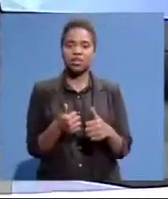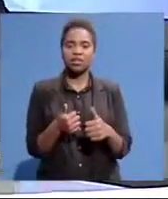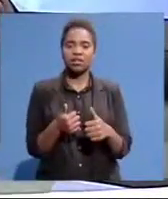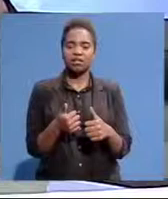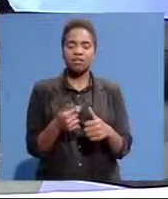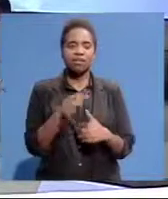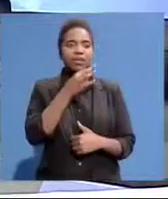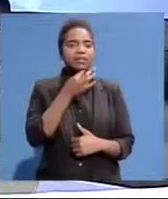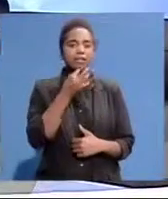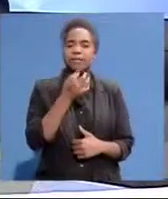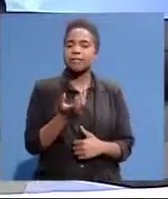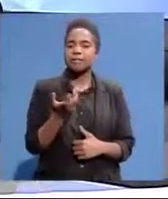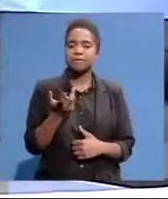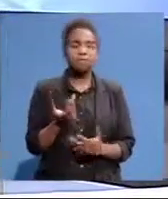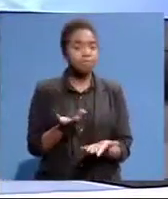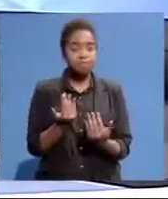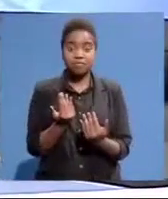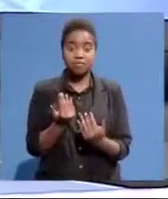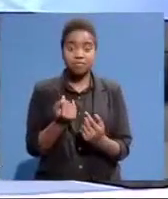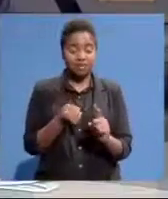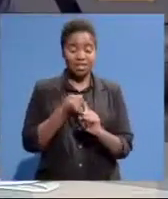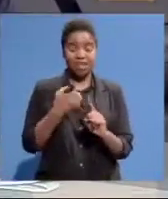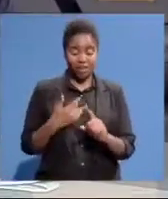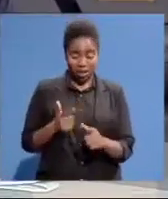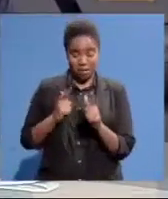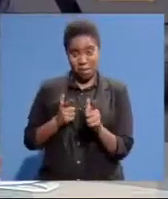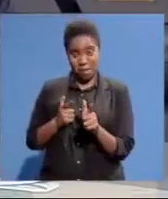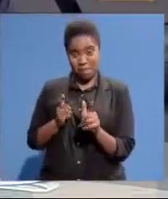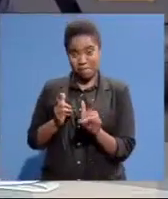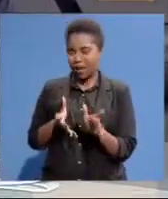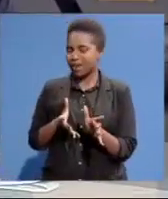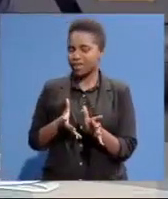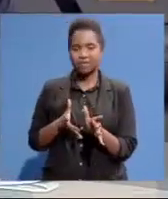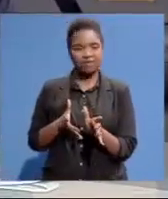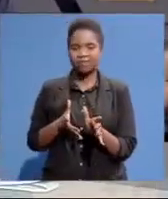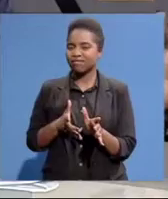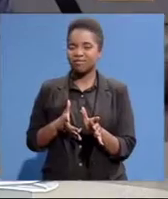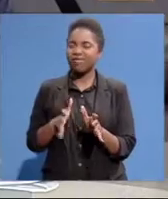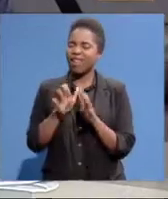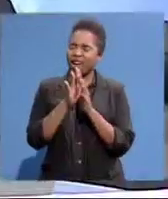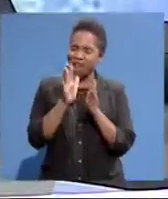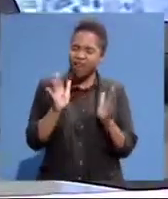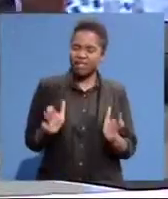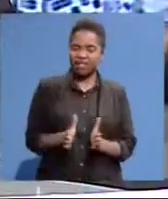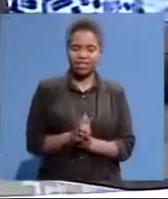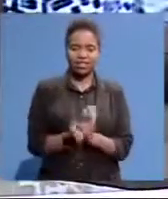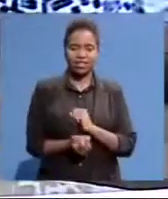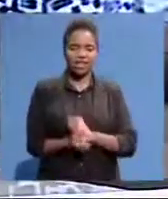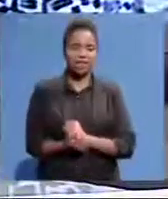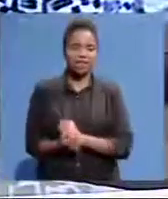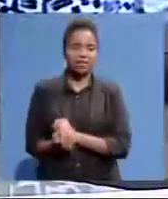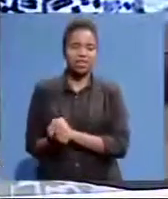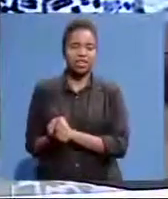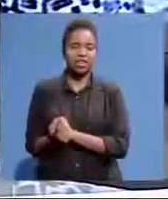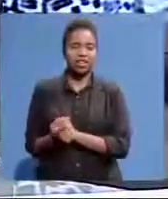us to say, guys, this struggle is not about guns only. The struggle is all about everything that is, you know, that permeates